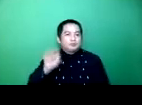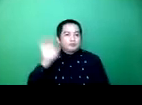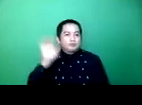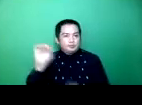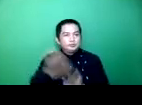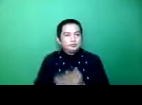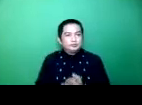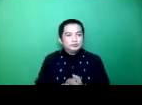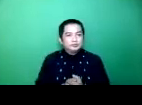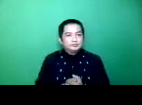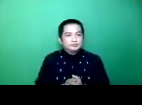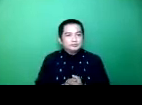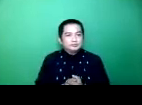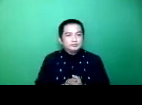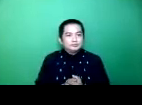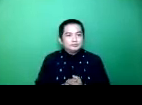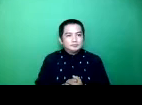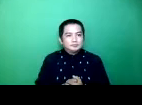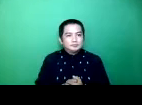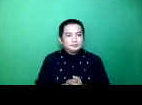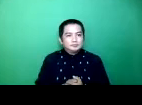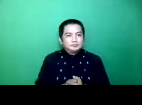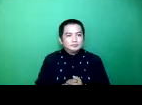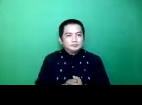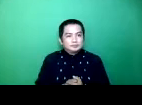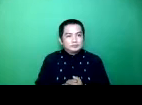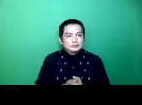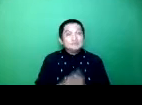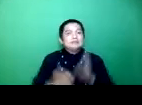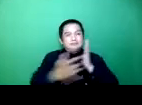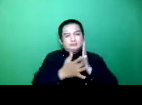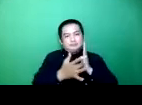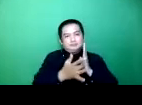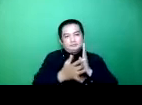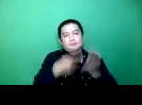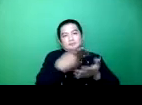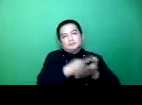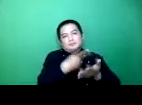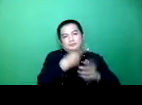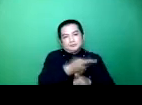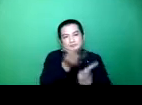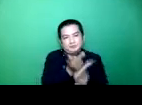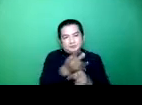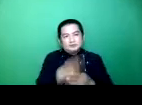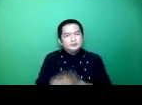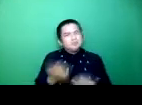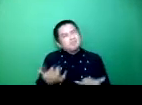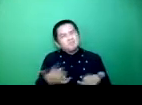of consumer access. Okay, next is digitalization of products and goods. So this one's kind of funny